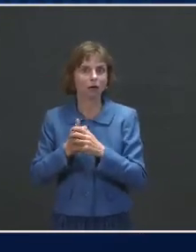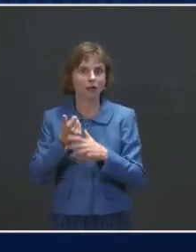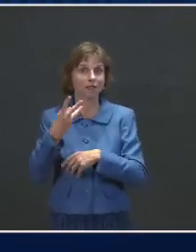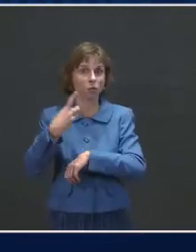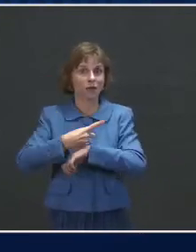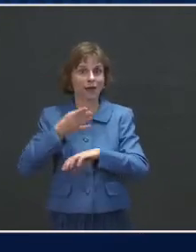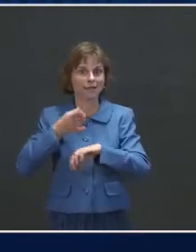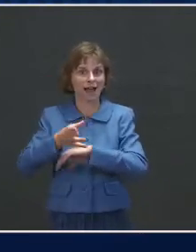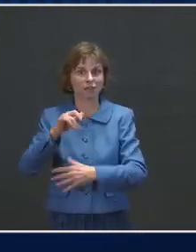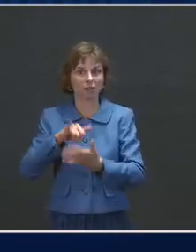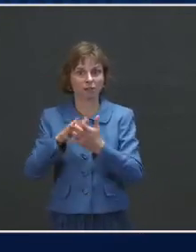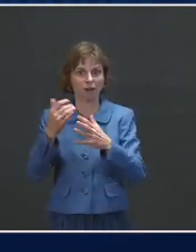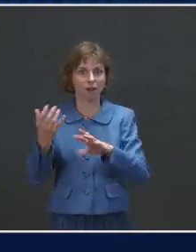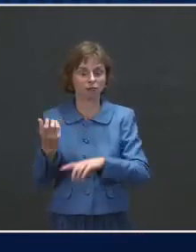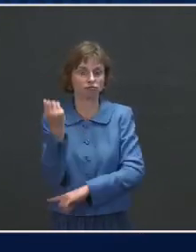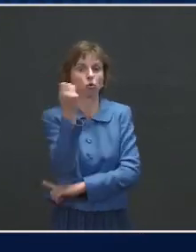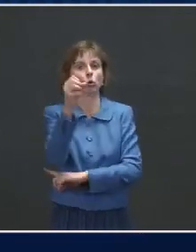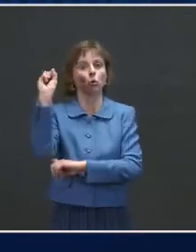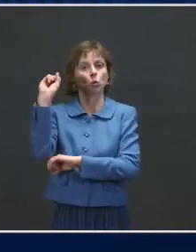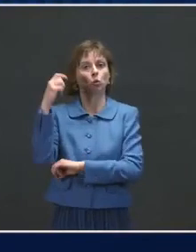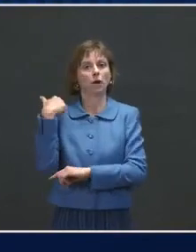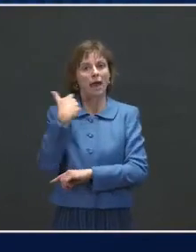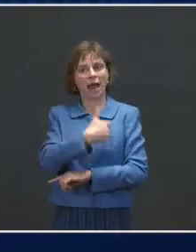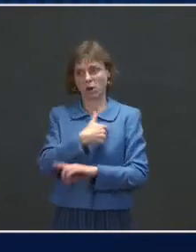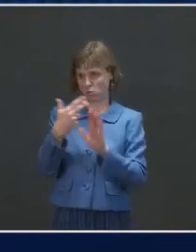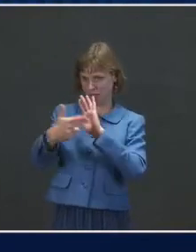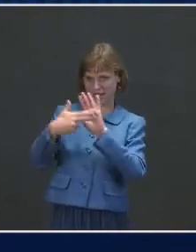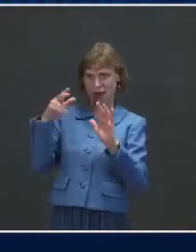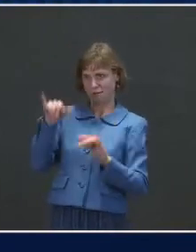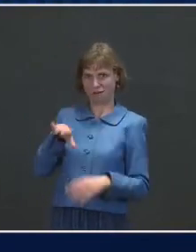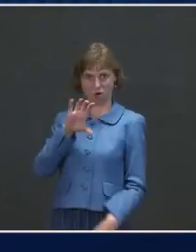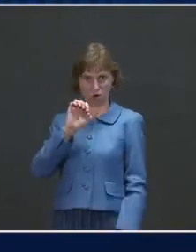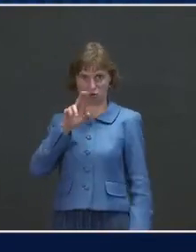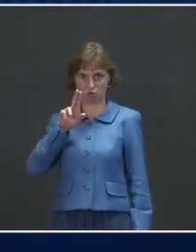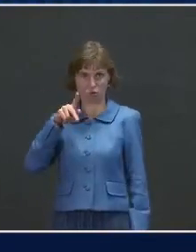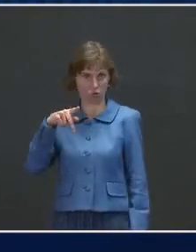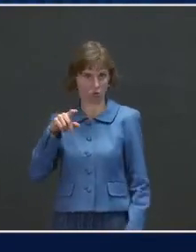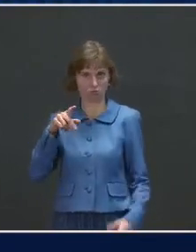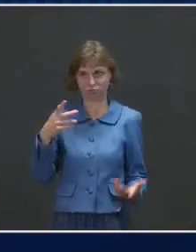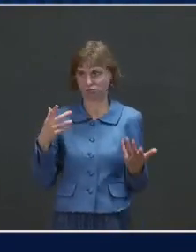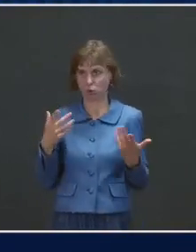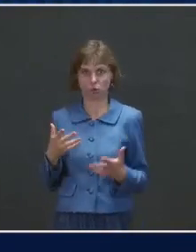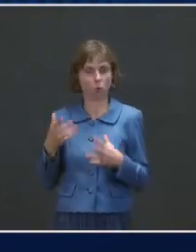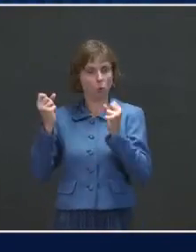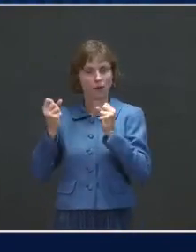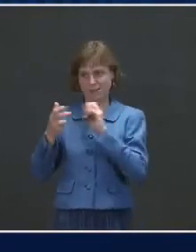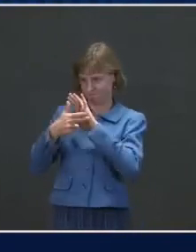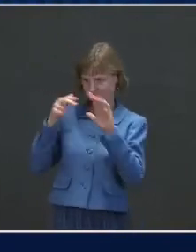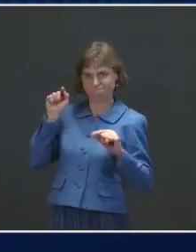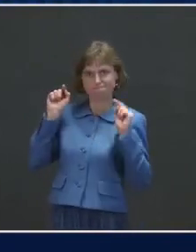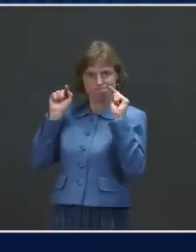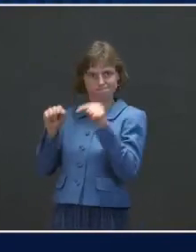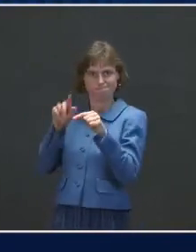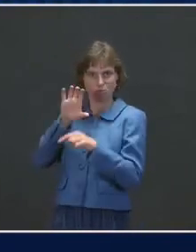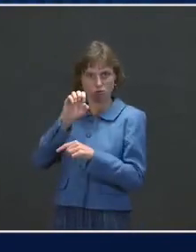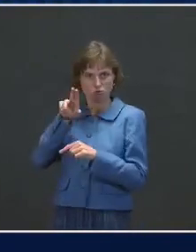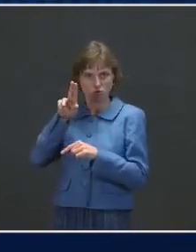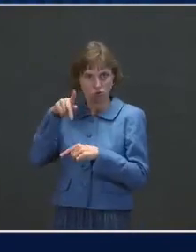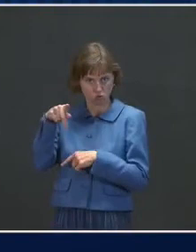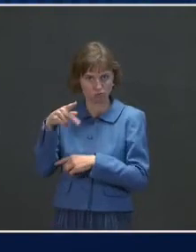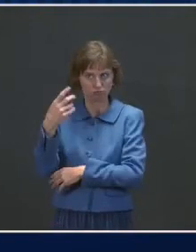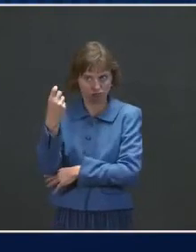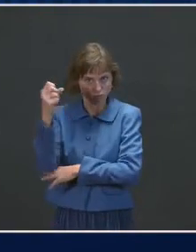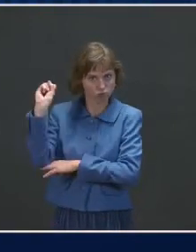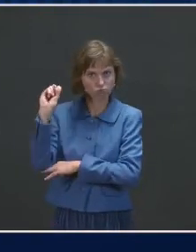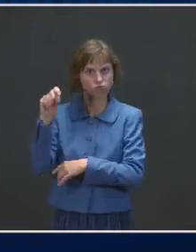the coup, and we named it, designated it a coup very quickly. In terms of what actions we're taking, there are considerations